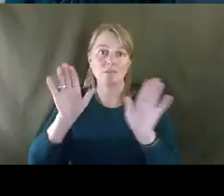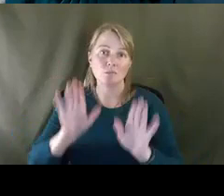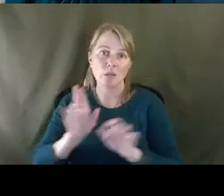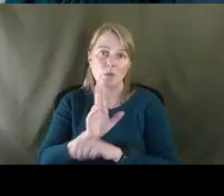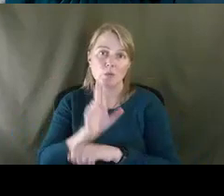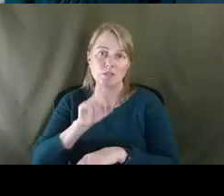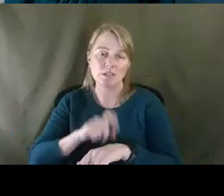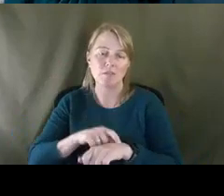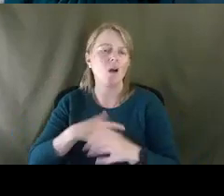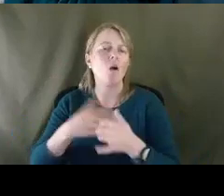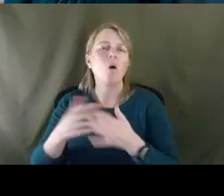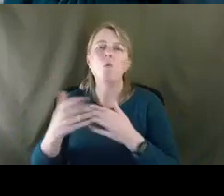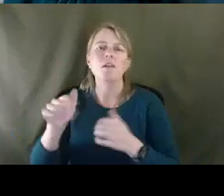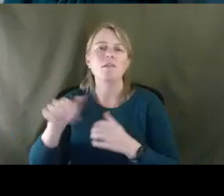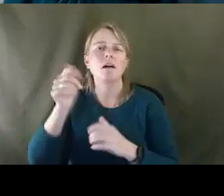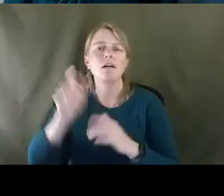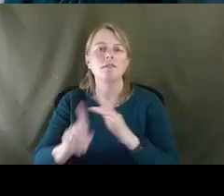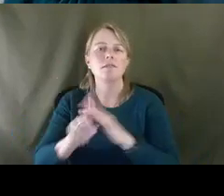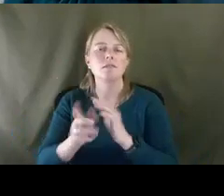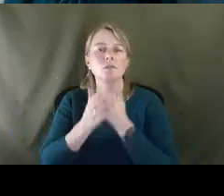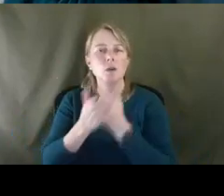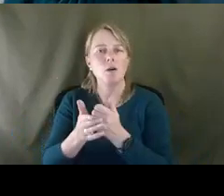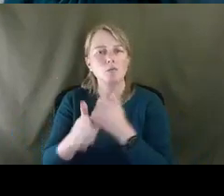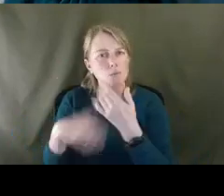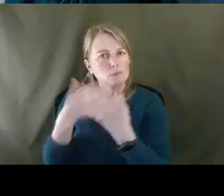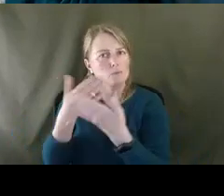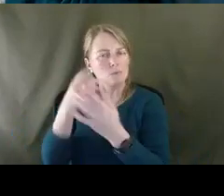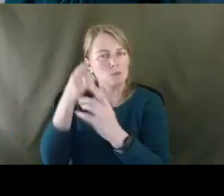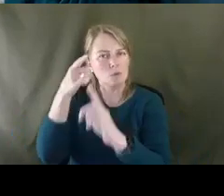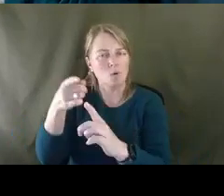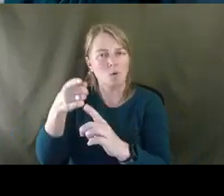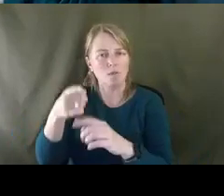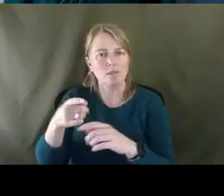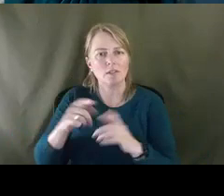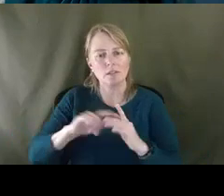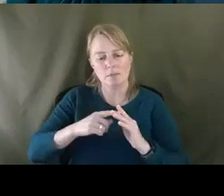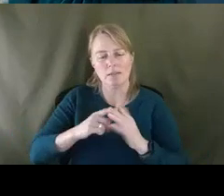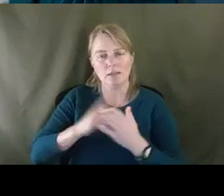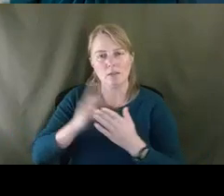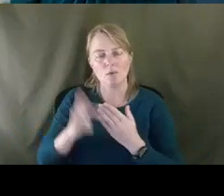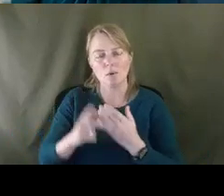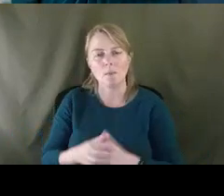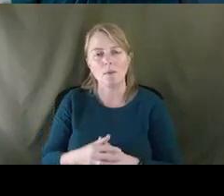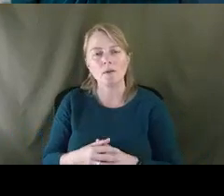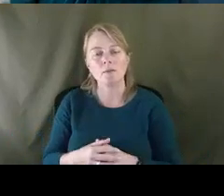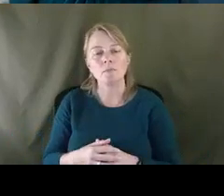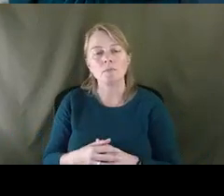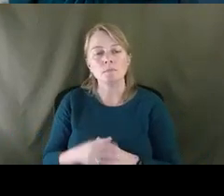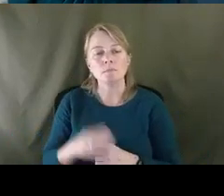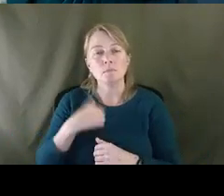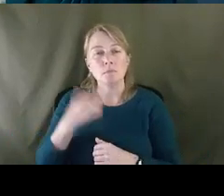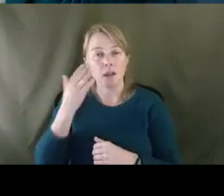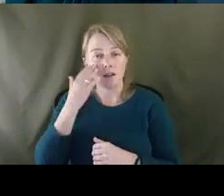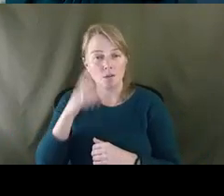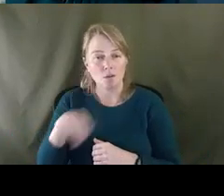course, whatever else helps the mentee reach the goals that they've outlined at the front end of the program. Now, I know a lot of you had